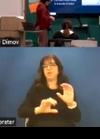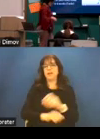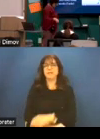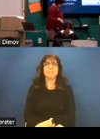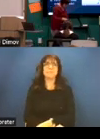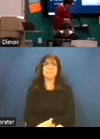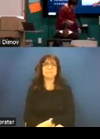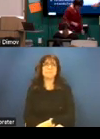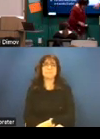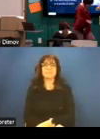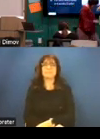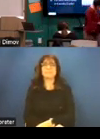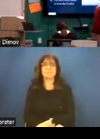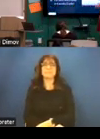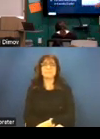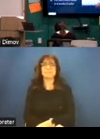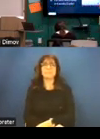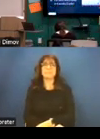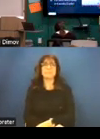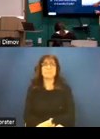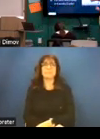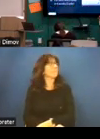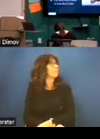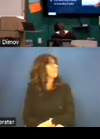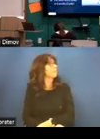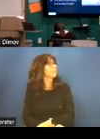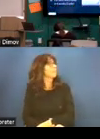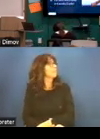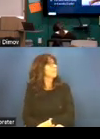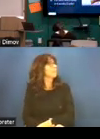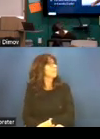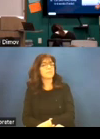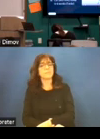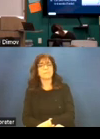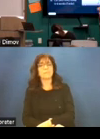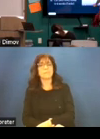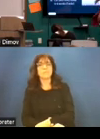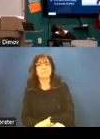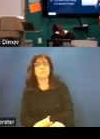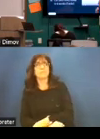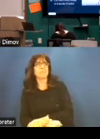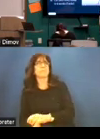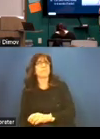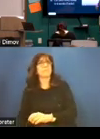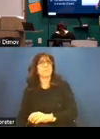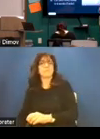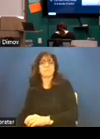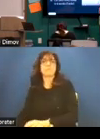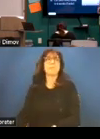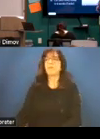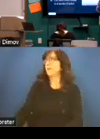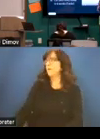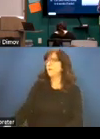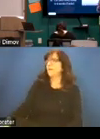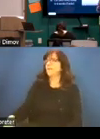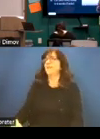Drive, ambition, what? Big. Big and loud, conscientious. You're gonna have to spell it out for